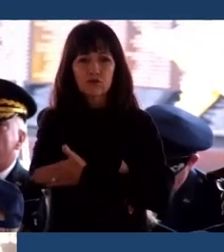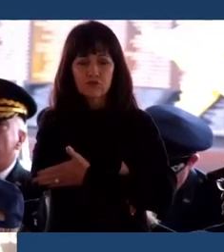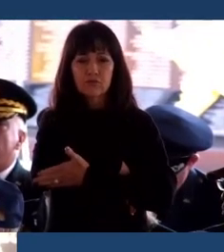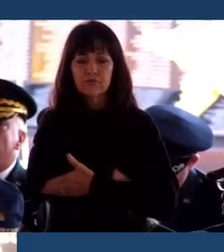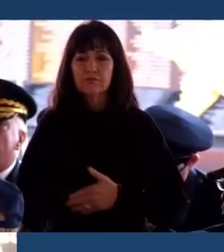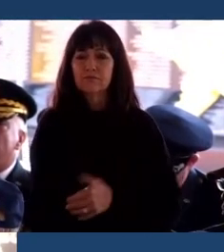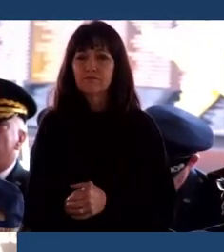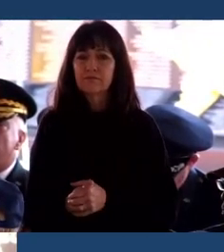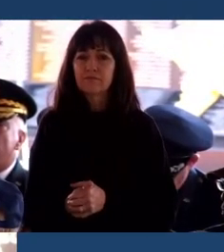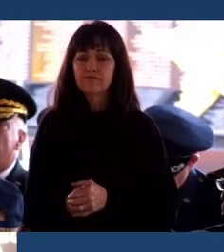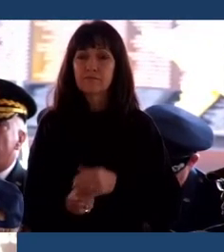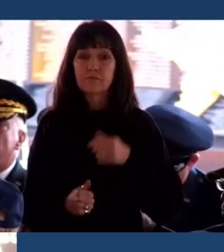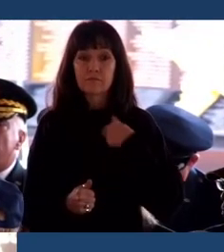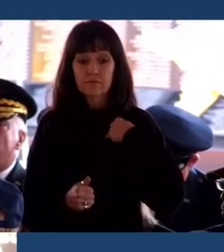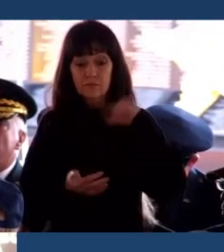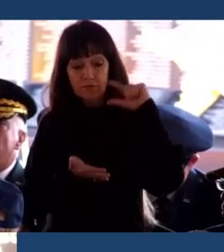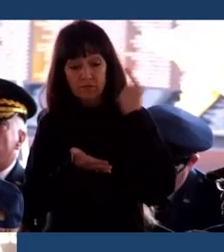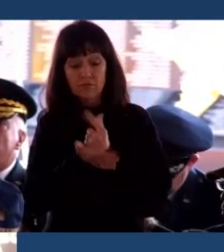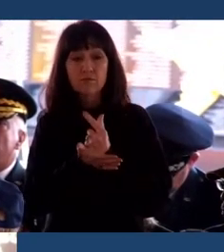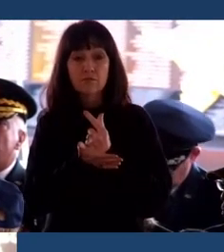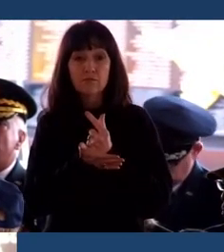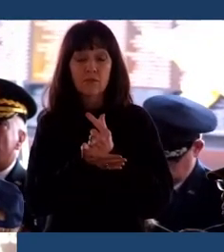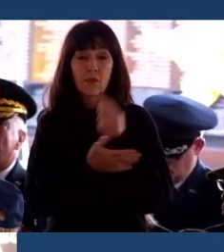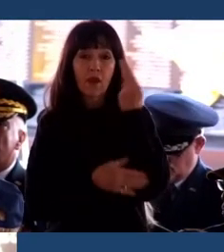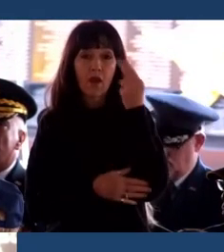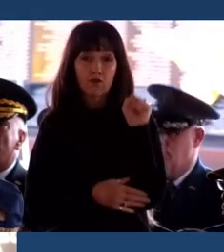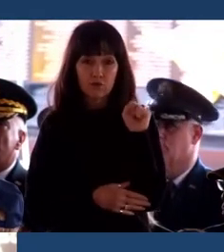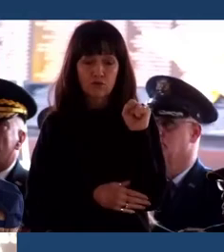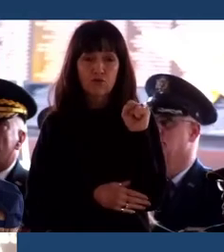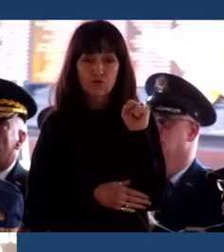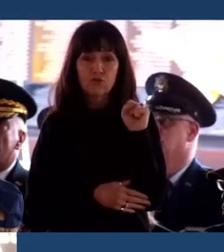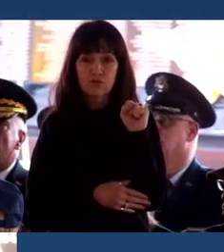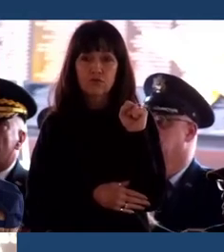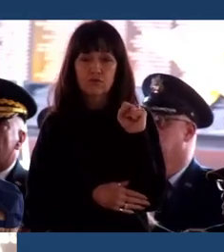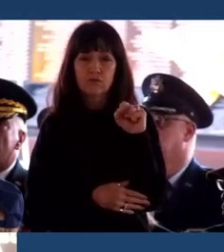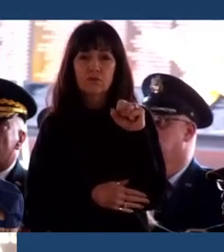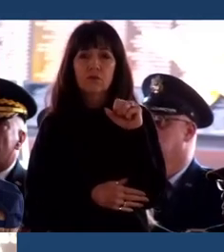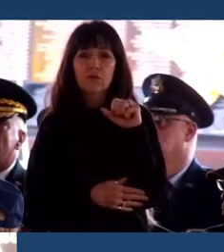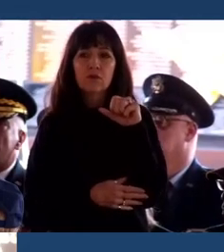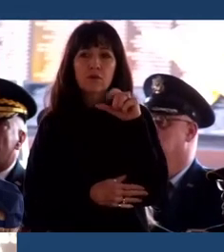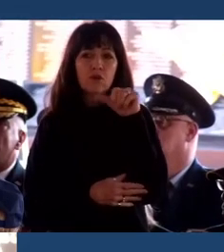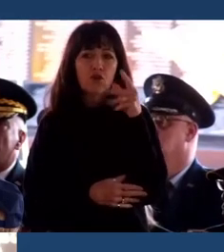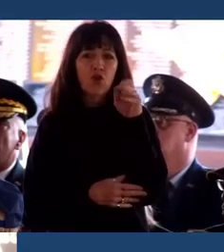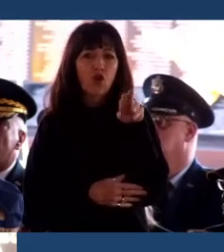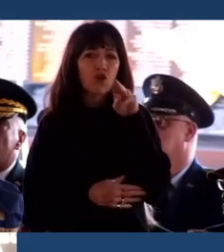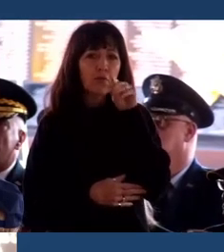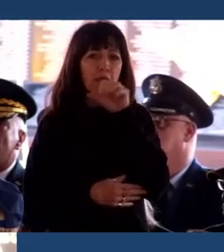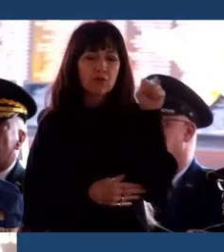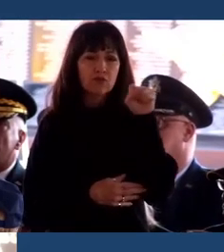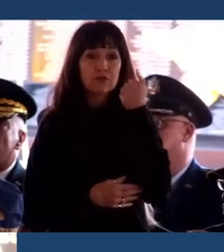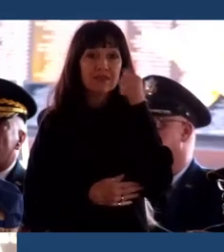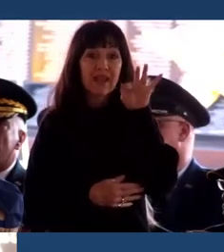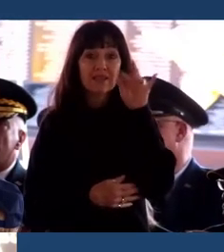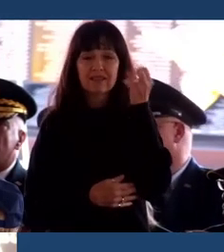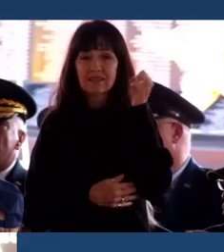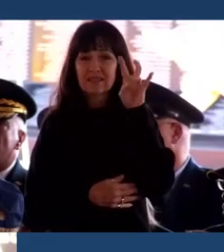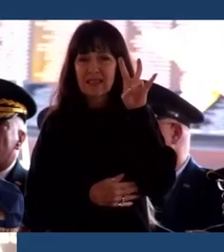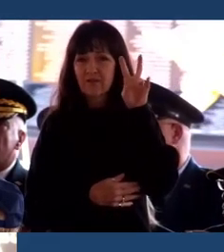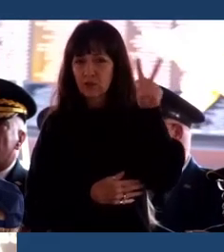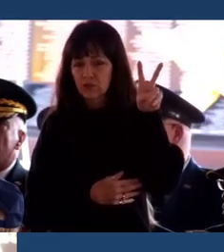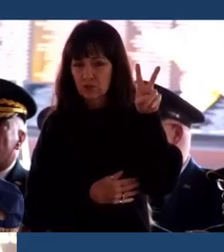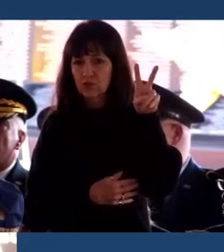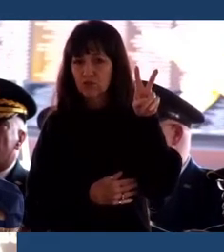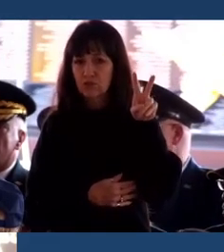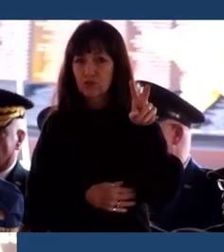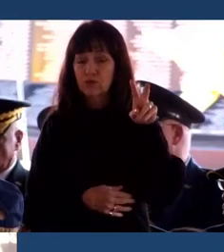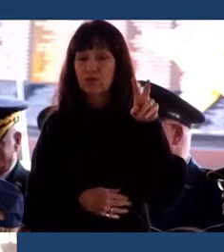begins not long after I graduated from Gardner High School, Gardner, Massachusetts, in 1972. That fall,